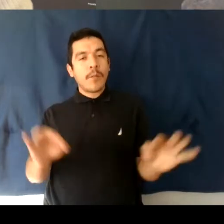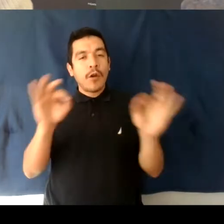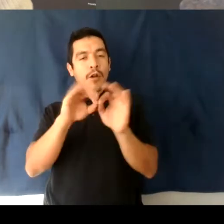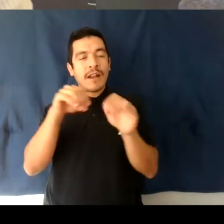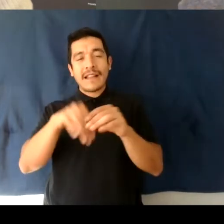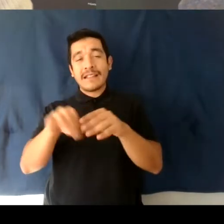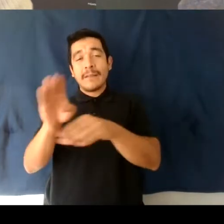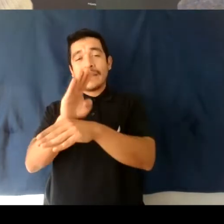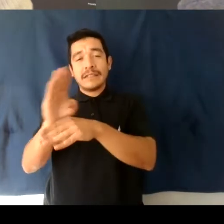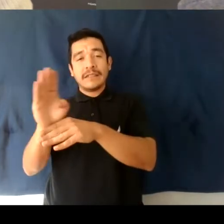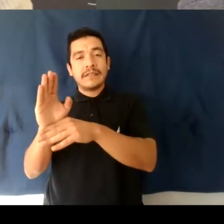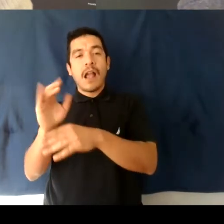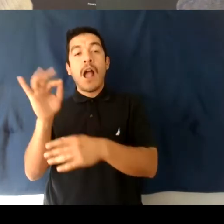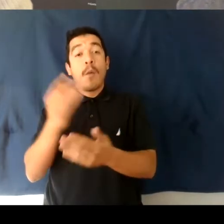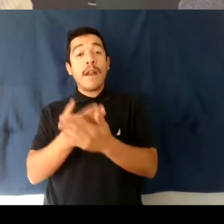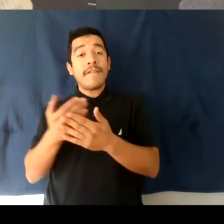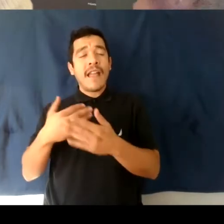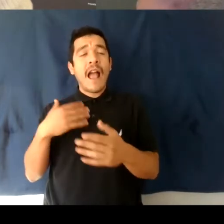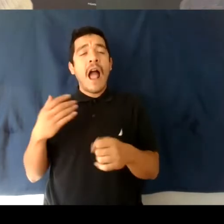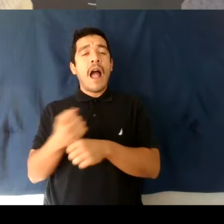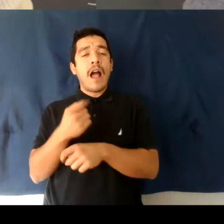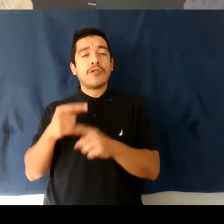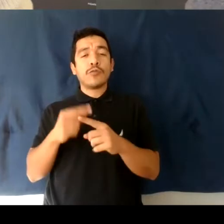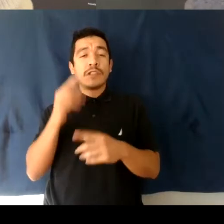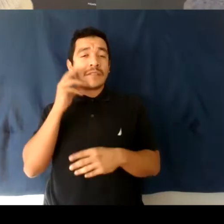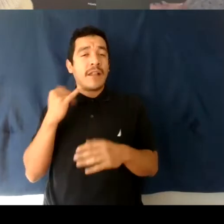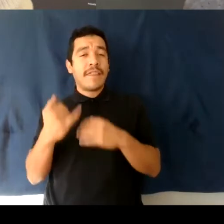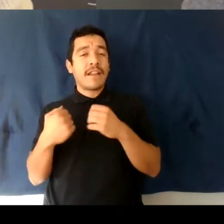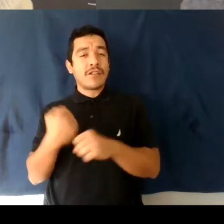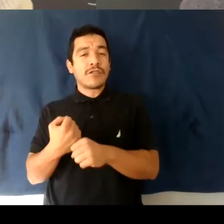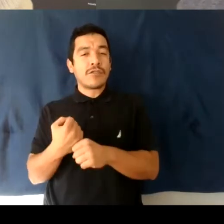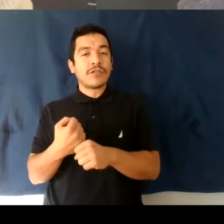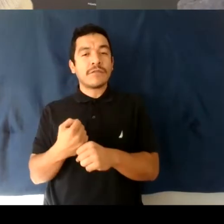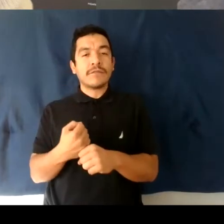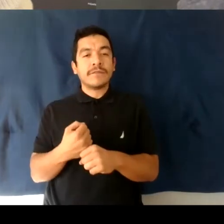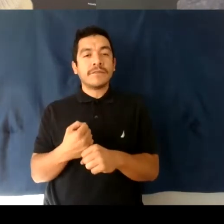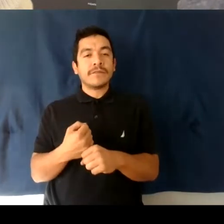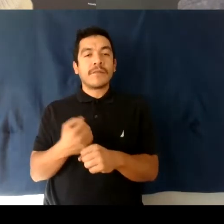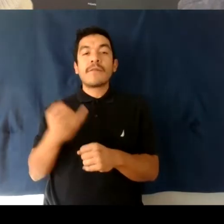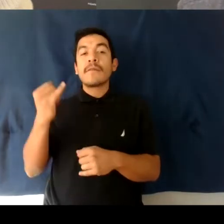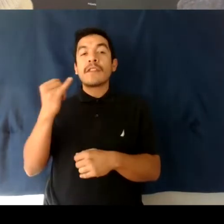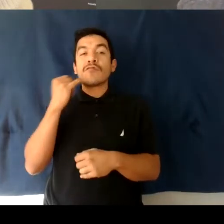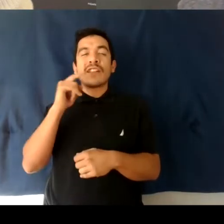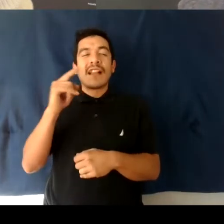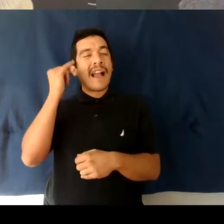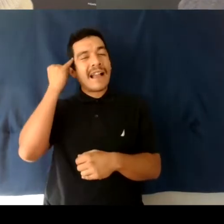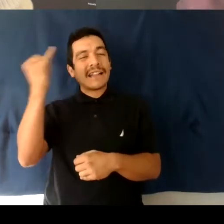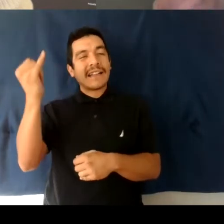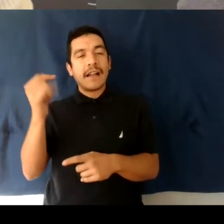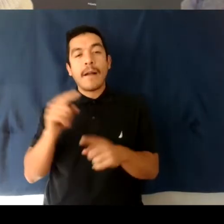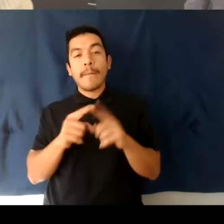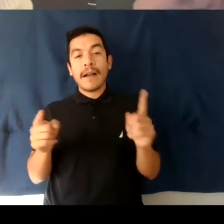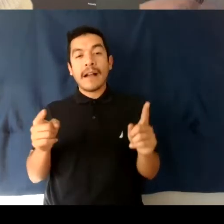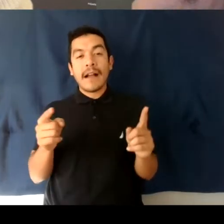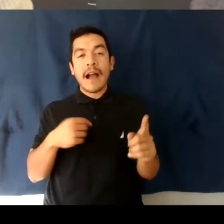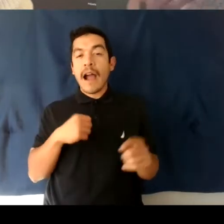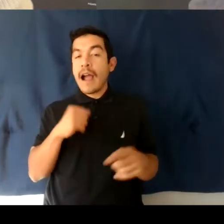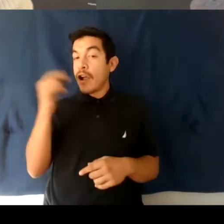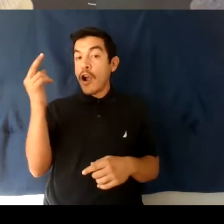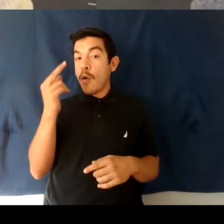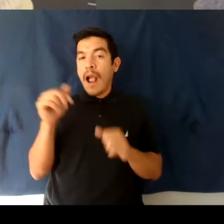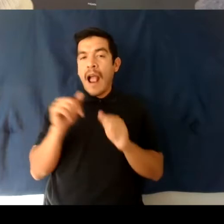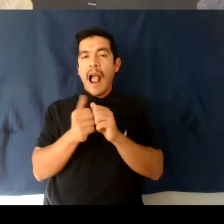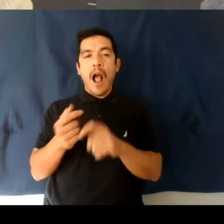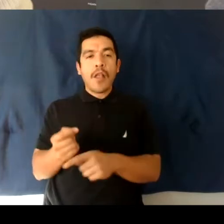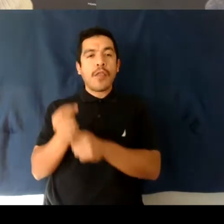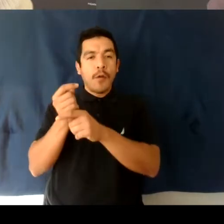one of the things that I got to do this year, which was really, really great, was just kind of a ideal, but I didn't realize how